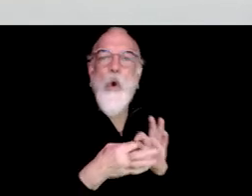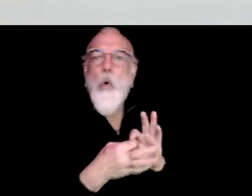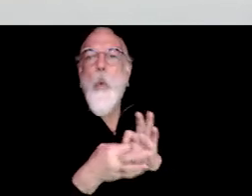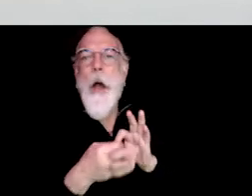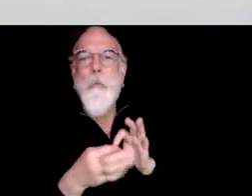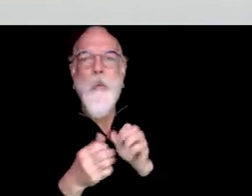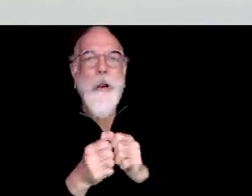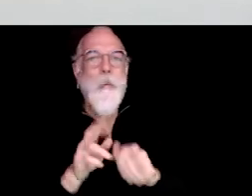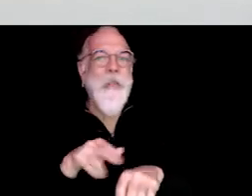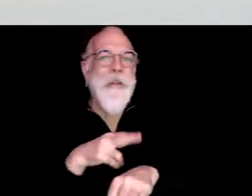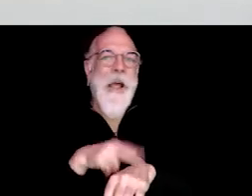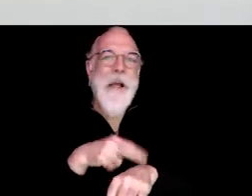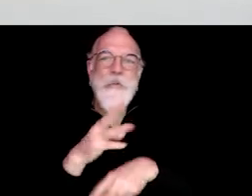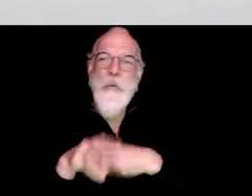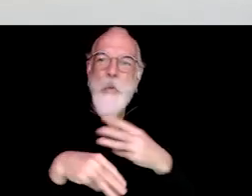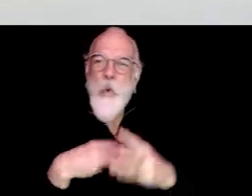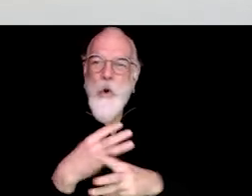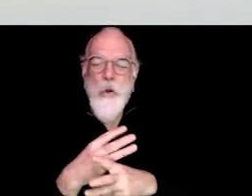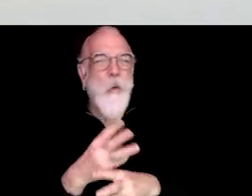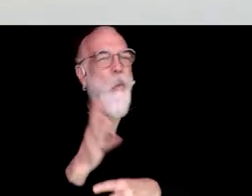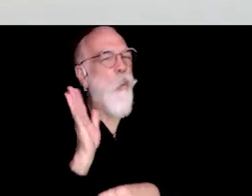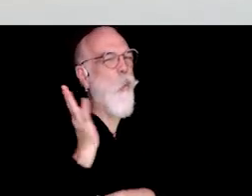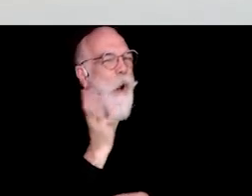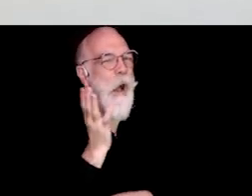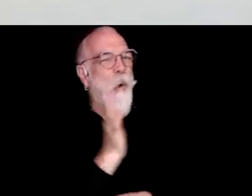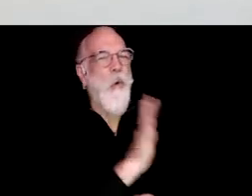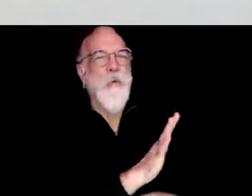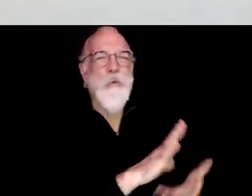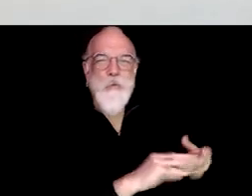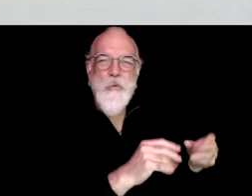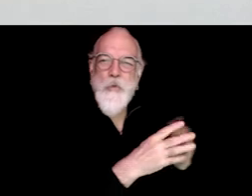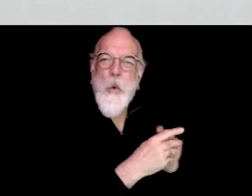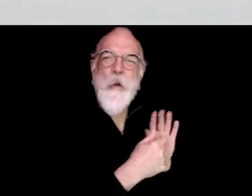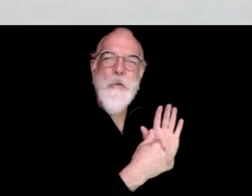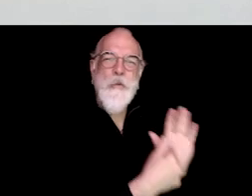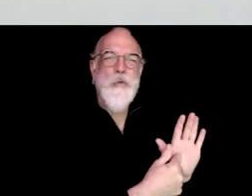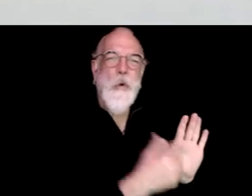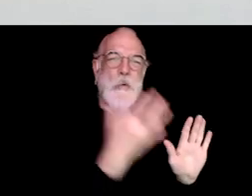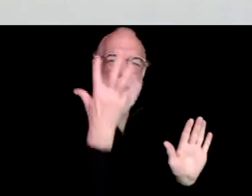with nature. I think that that comes through in that story really beautifully.